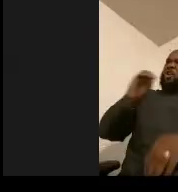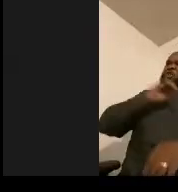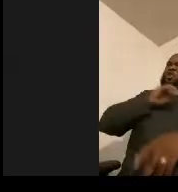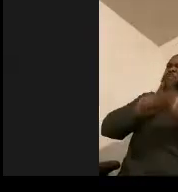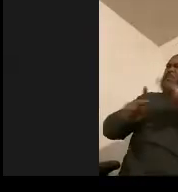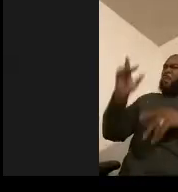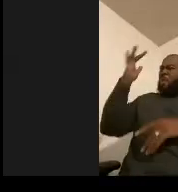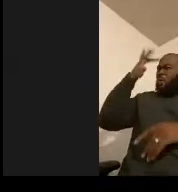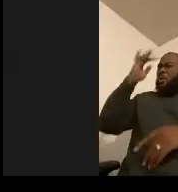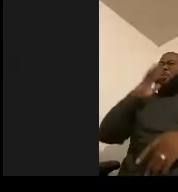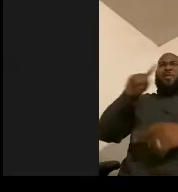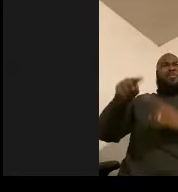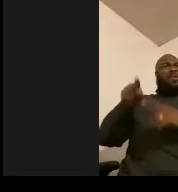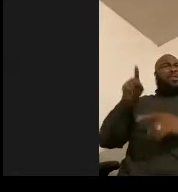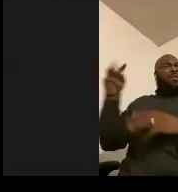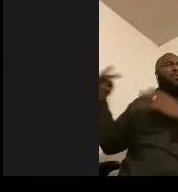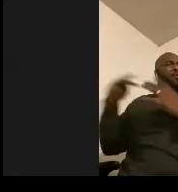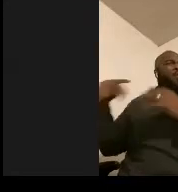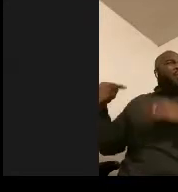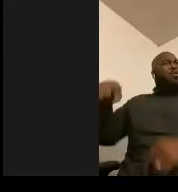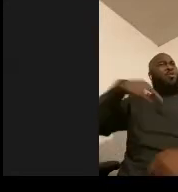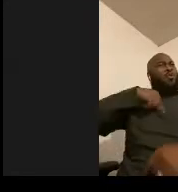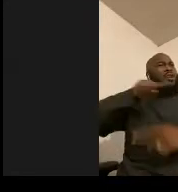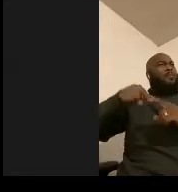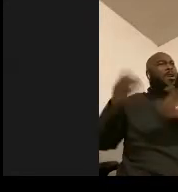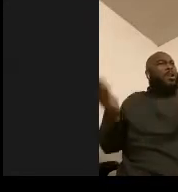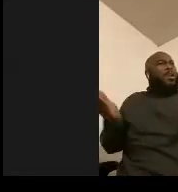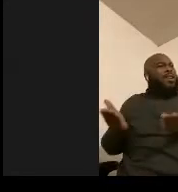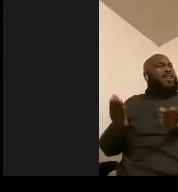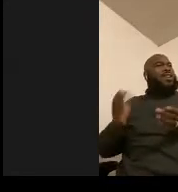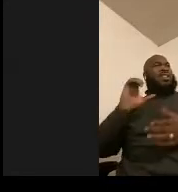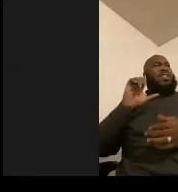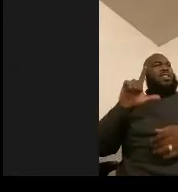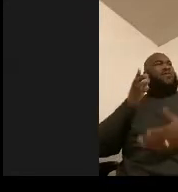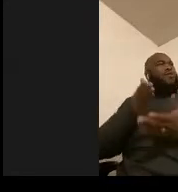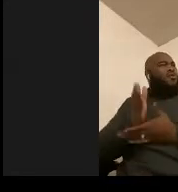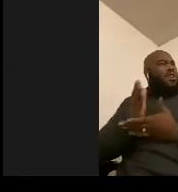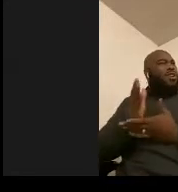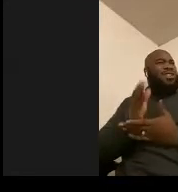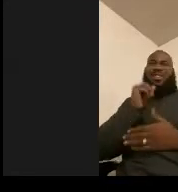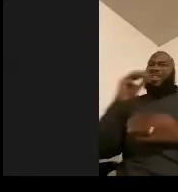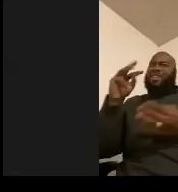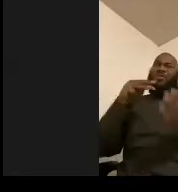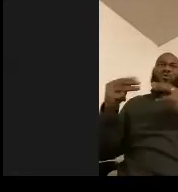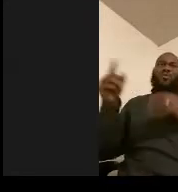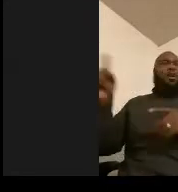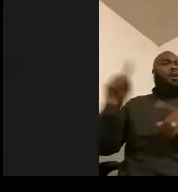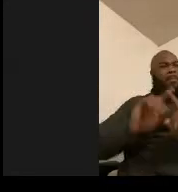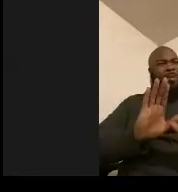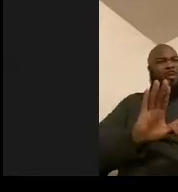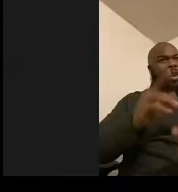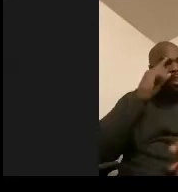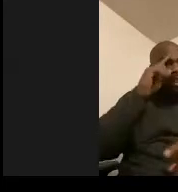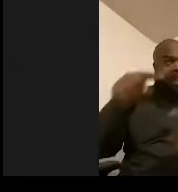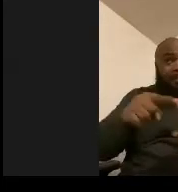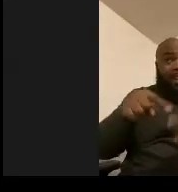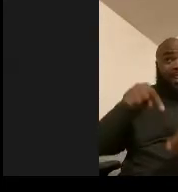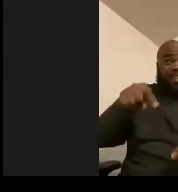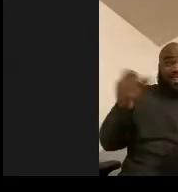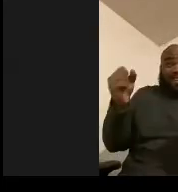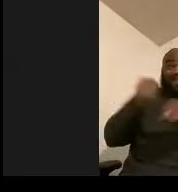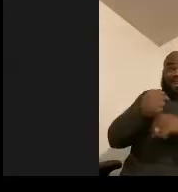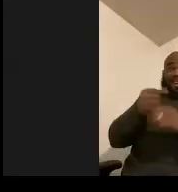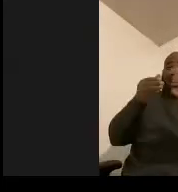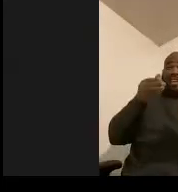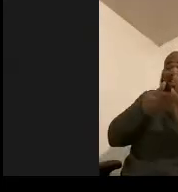talking about the war? We're about civil rights at home. But just think about it. This fight against racism right now, Imagine if it was a fight